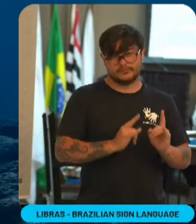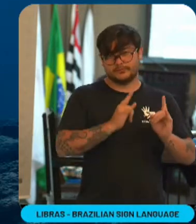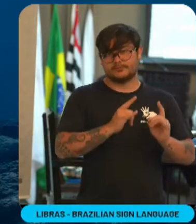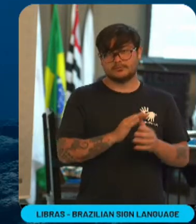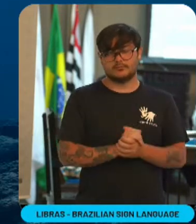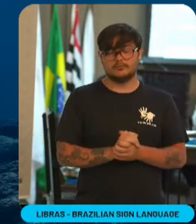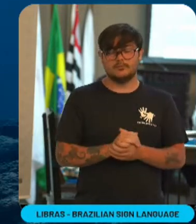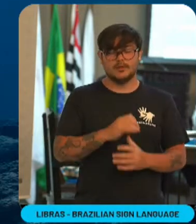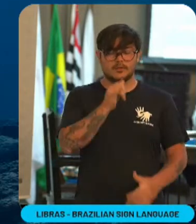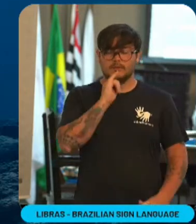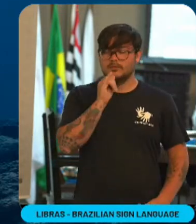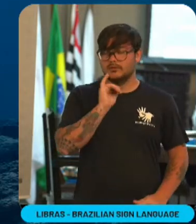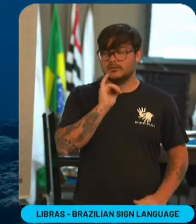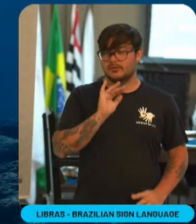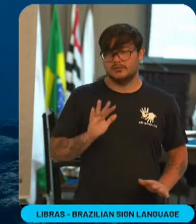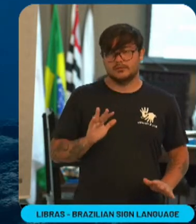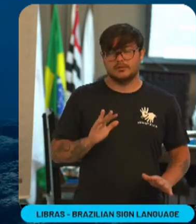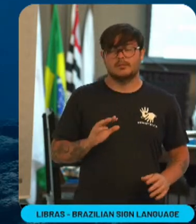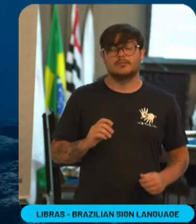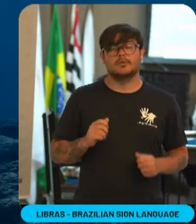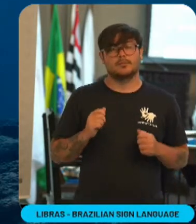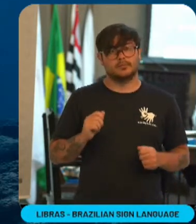master plan a prohibition for